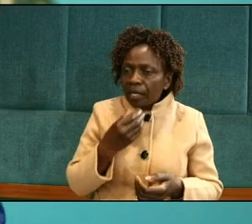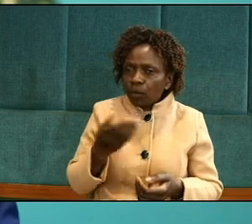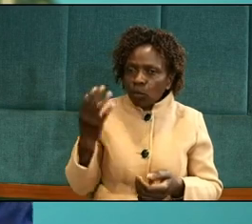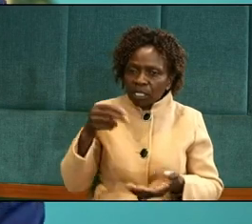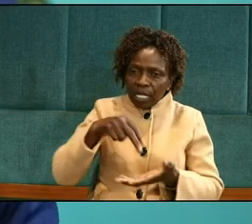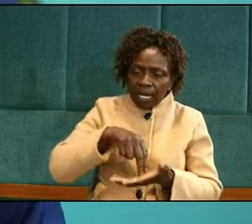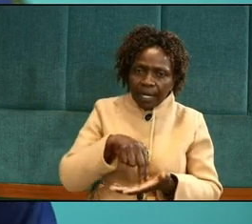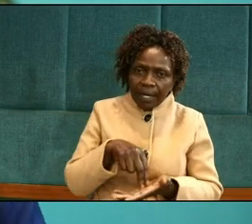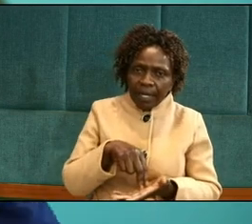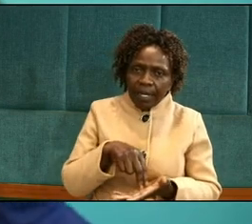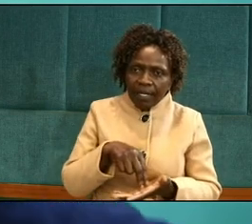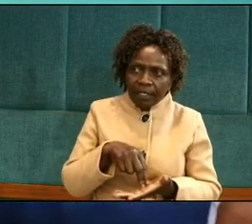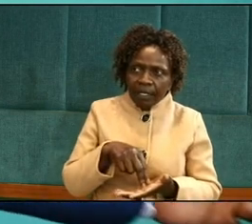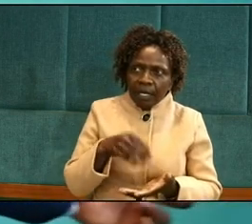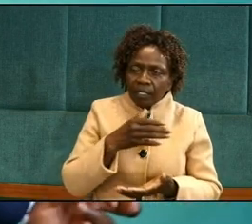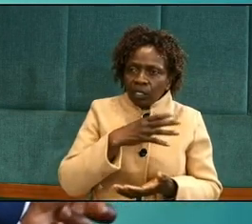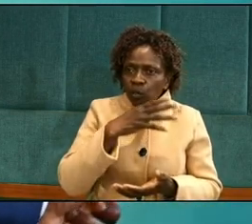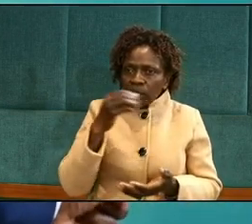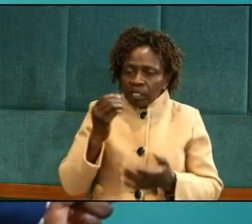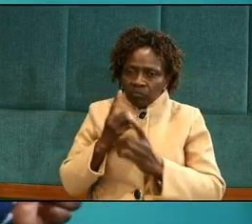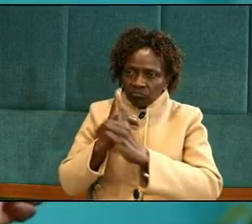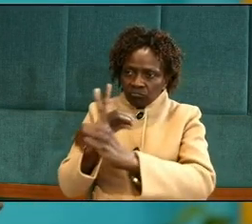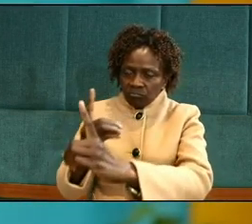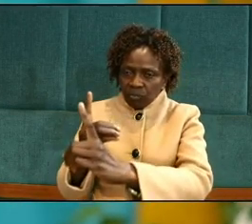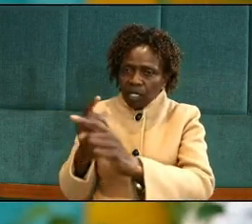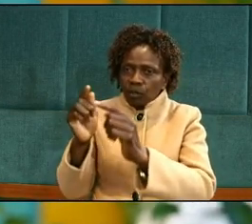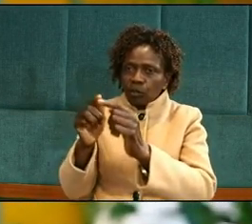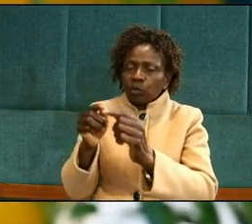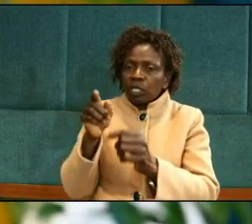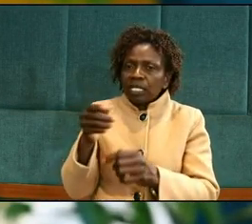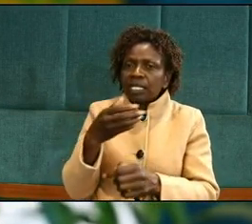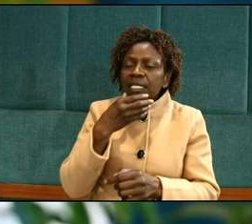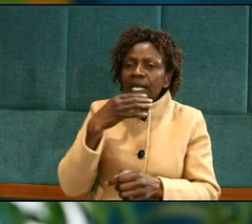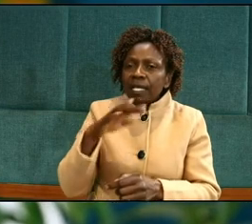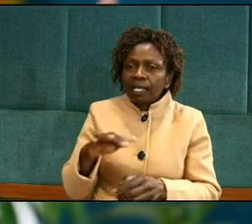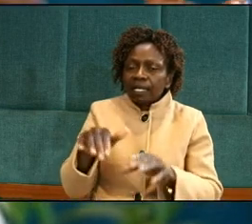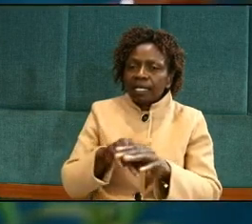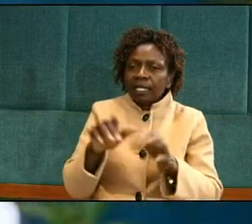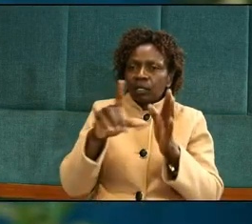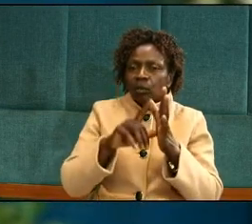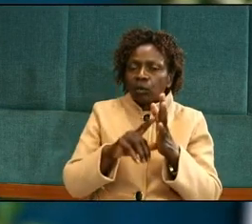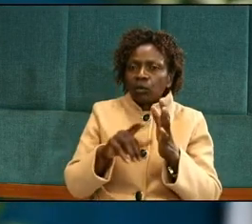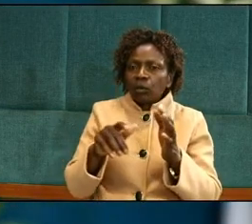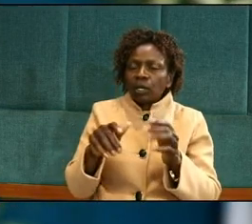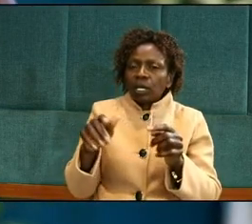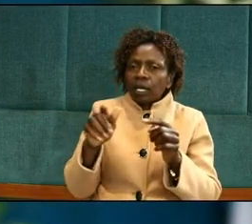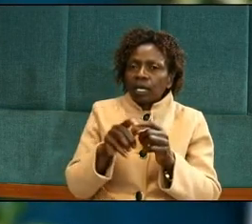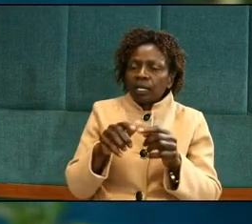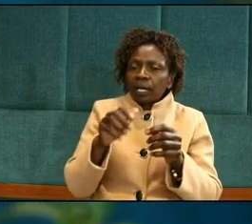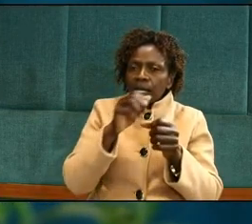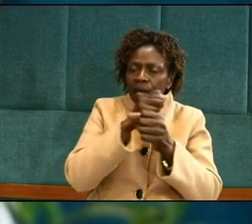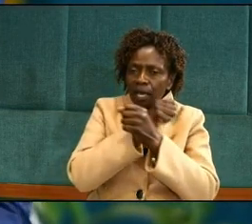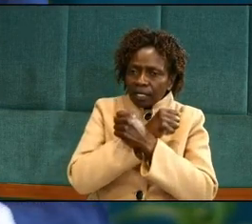standing. And she went directly to this son-in-law and hugged her.